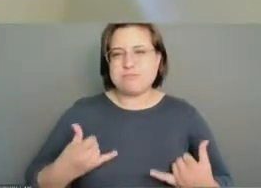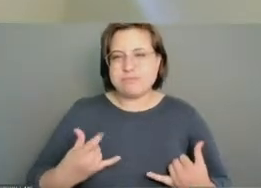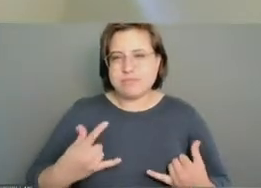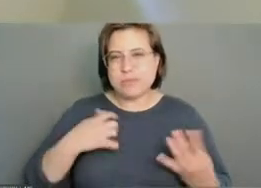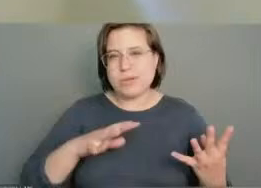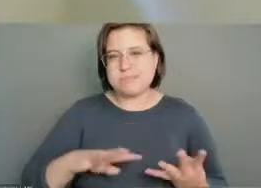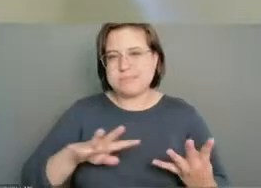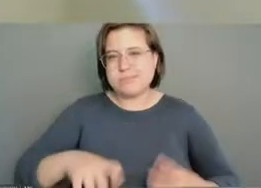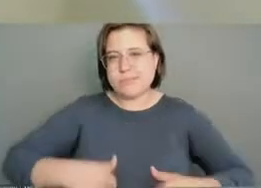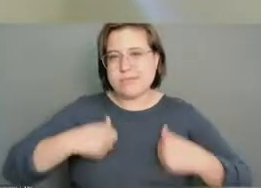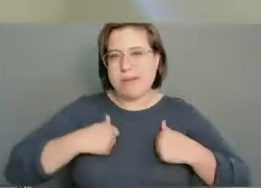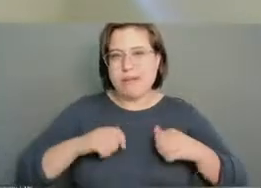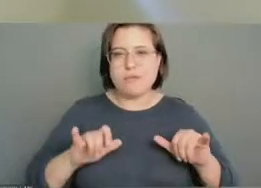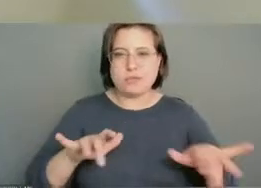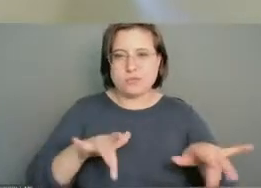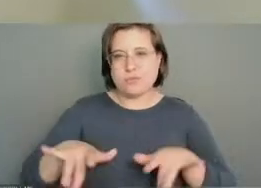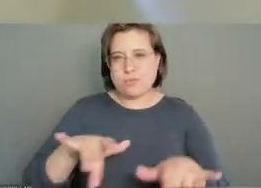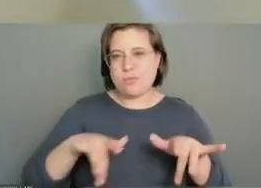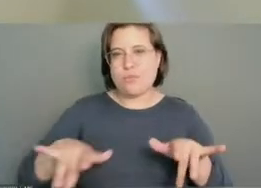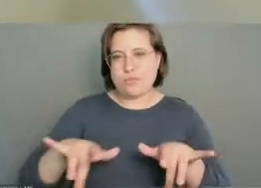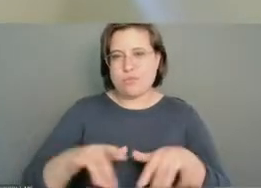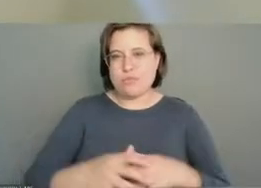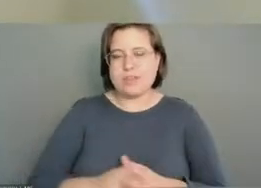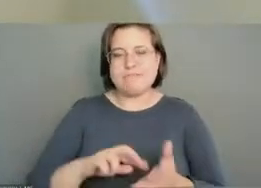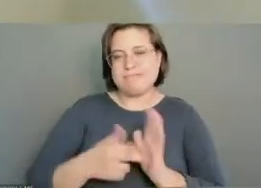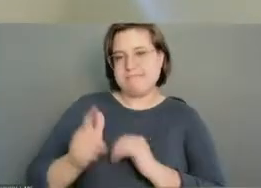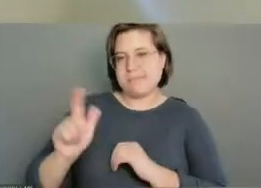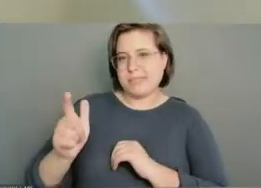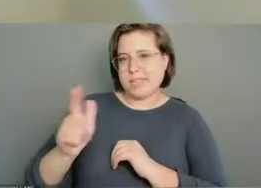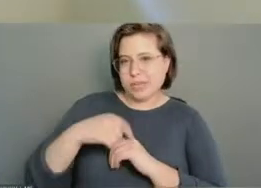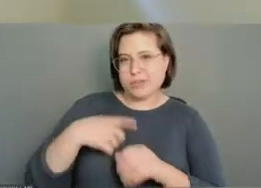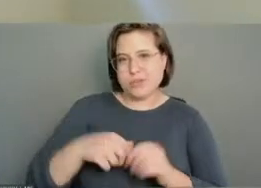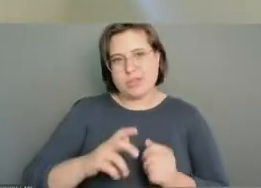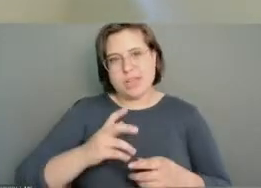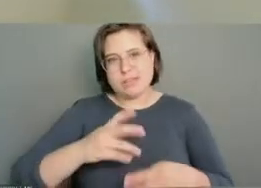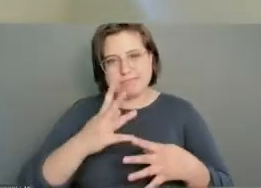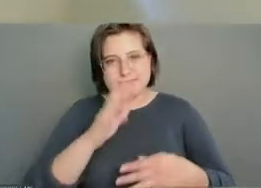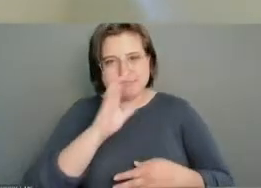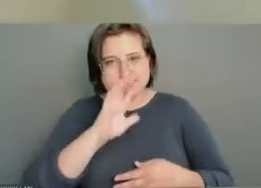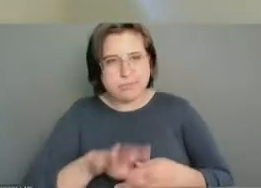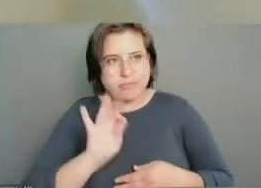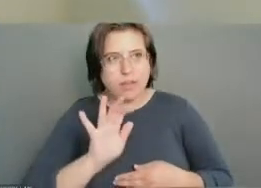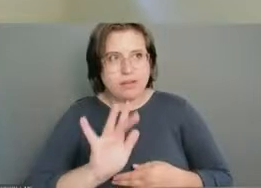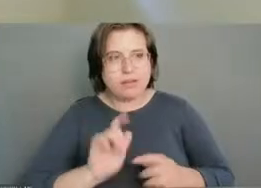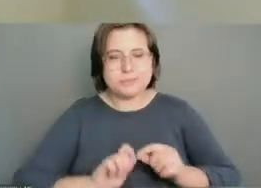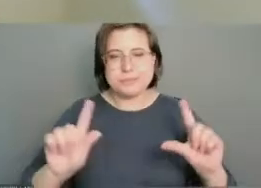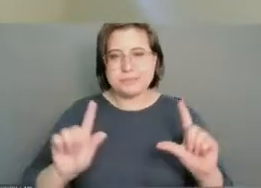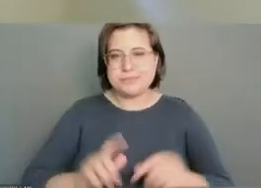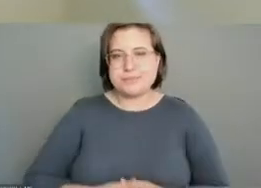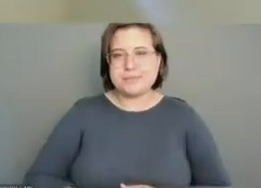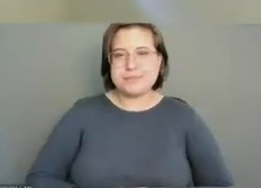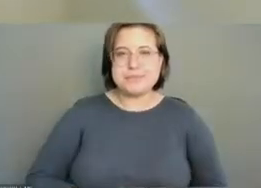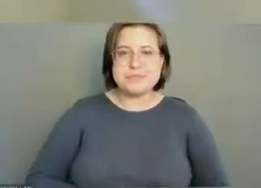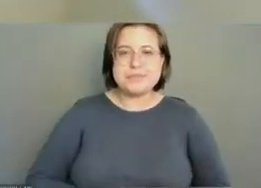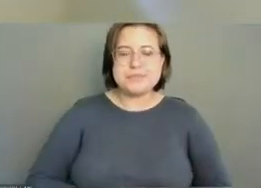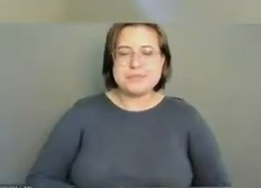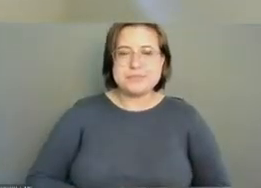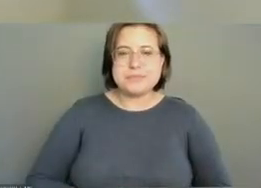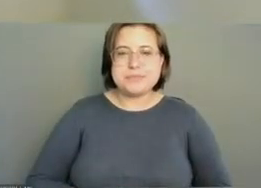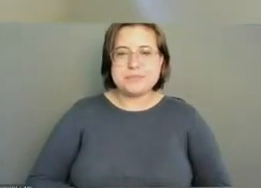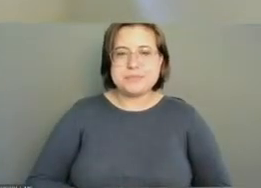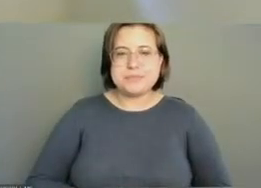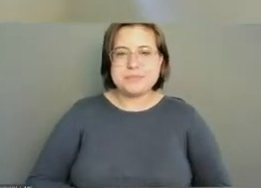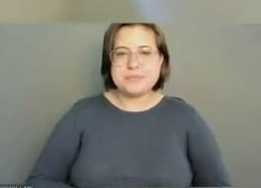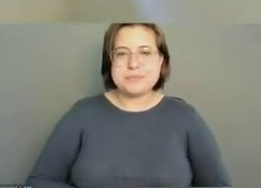and recorded and will be available for viewing at a later time. All materials presented in this